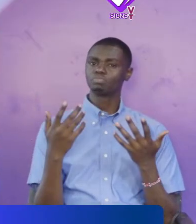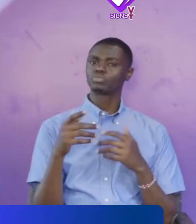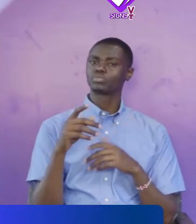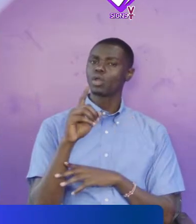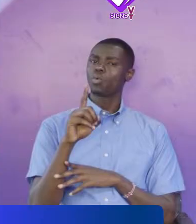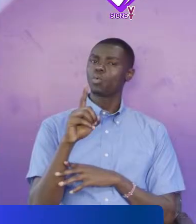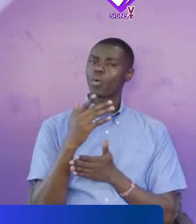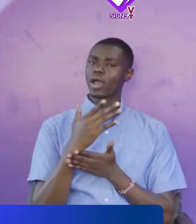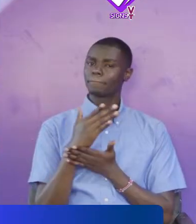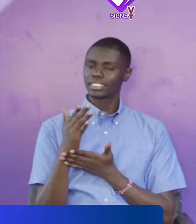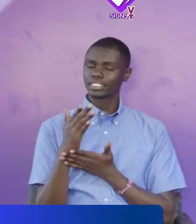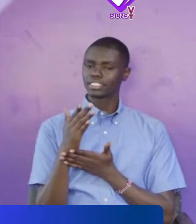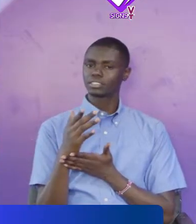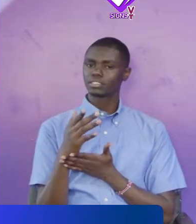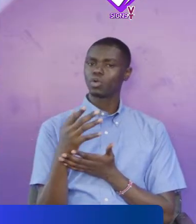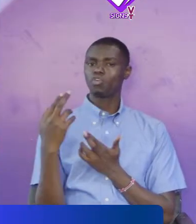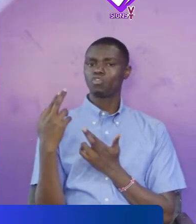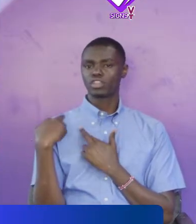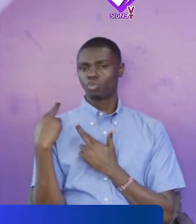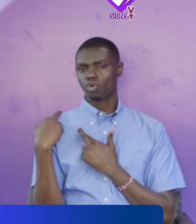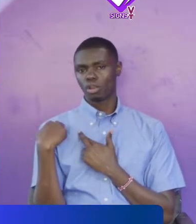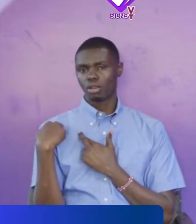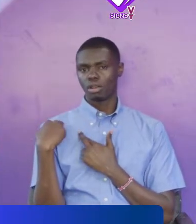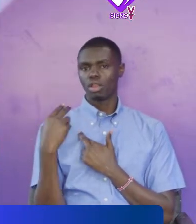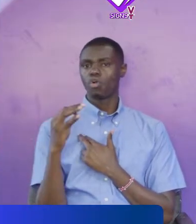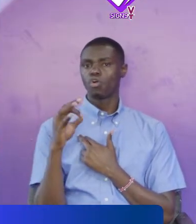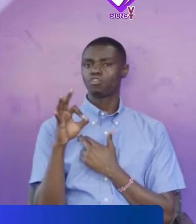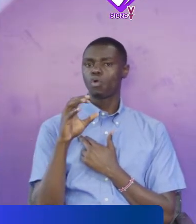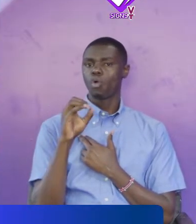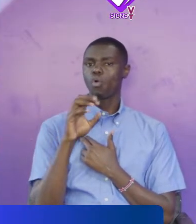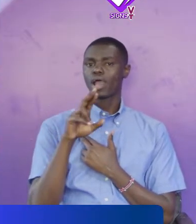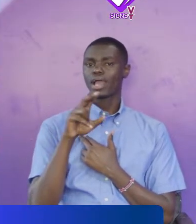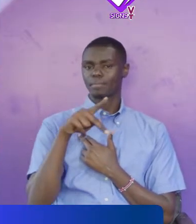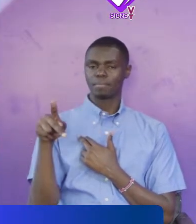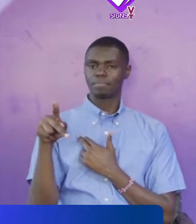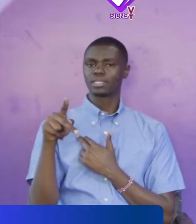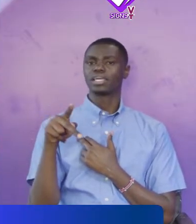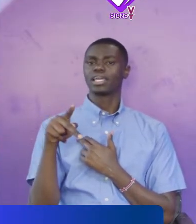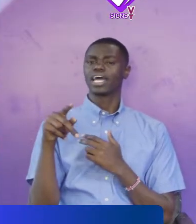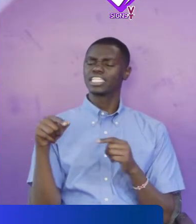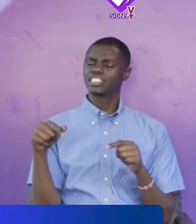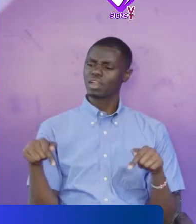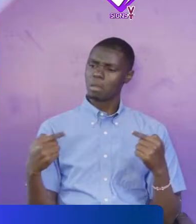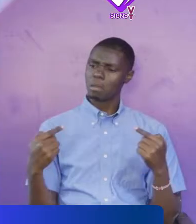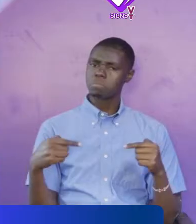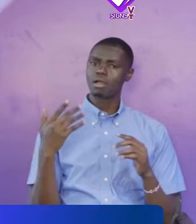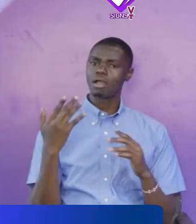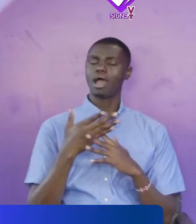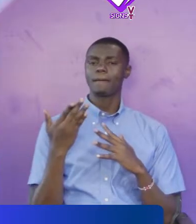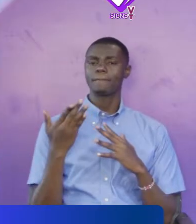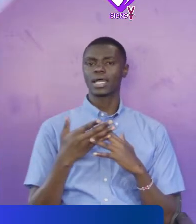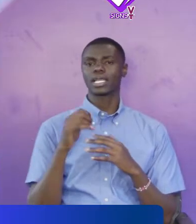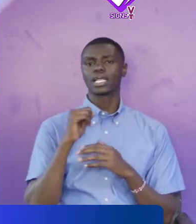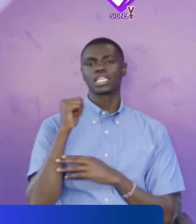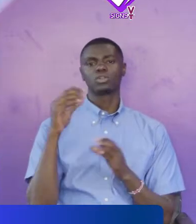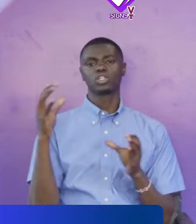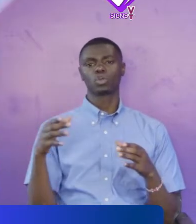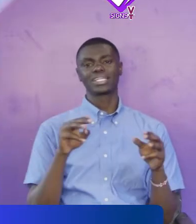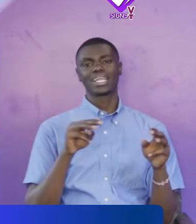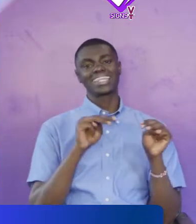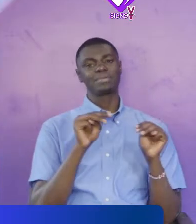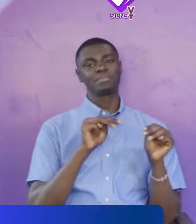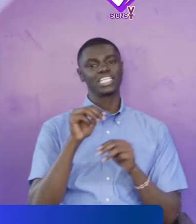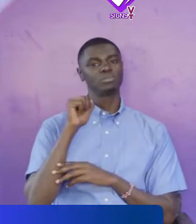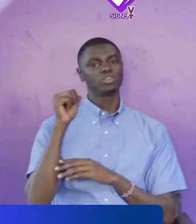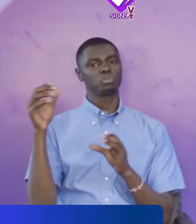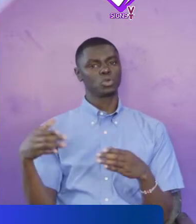part of the role that ORPP plays that has been very contentious among its political parties, the management of the